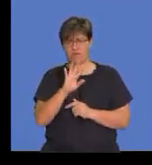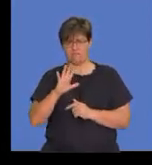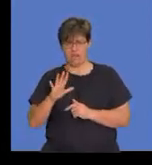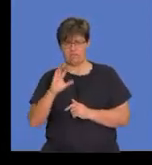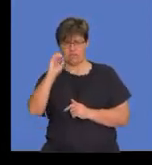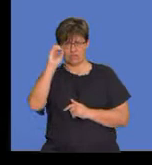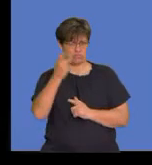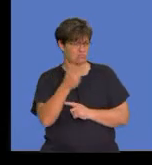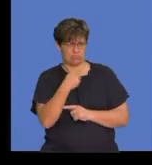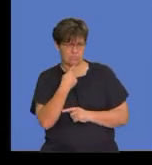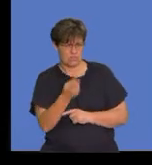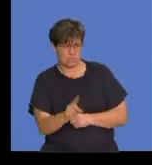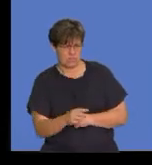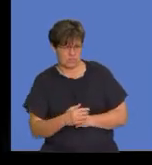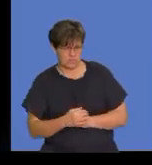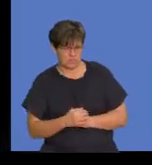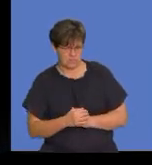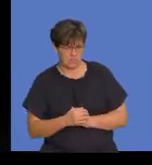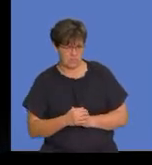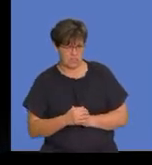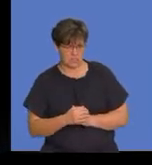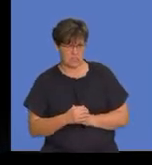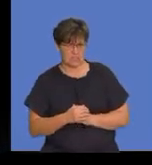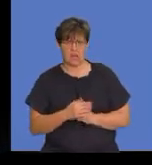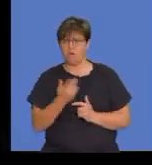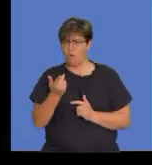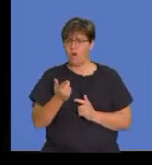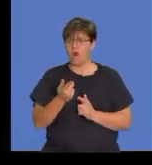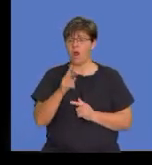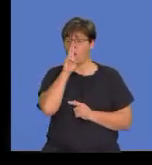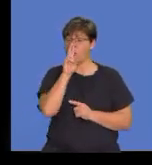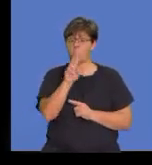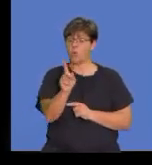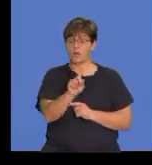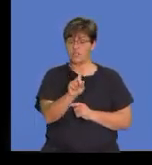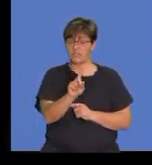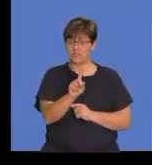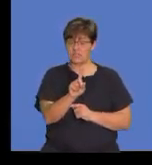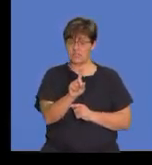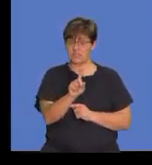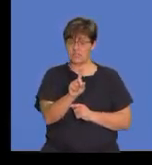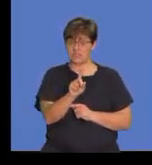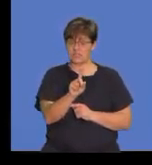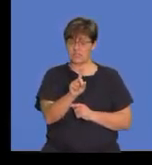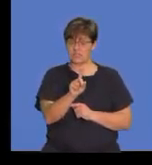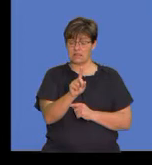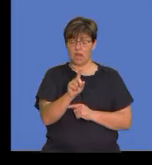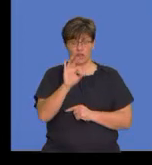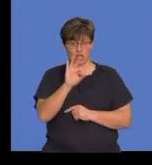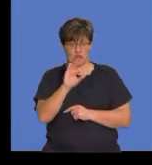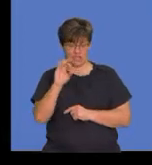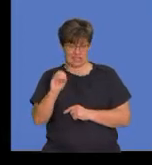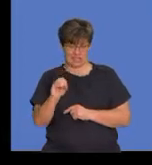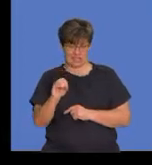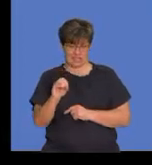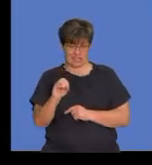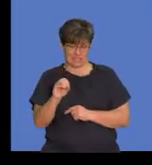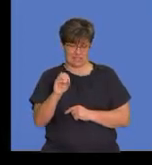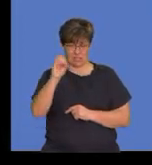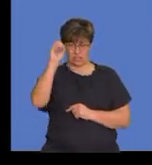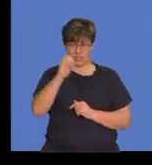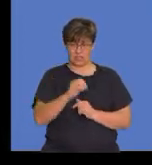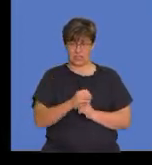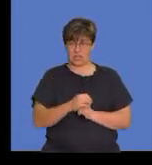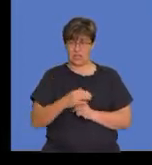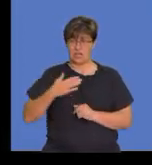it's 45 degrees, what do you think? I want you to think about that. Remember, we've only been looking at the acute angle